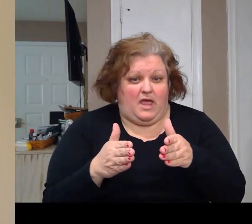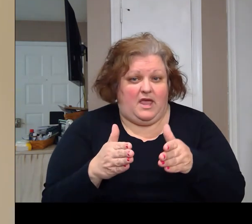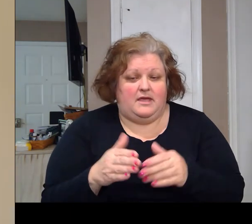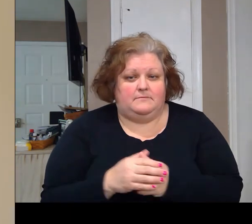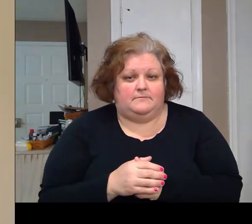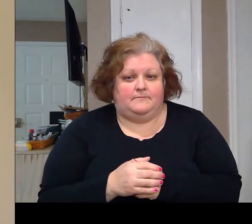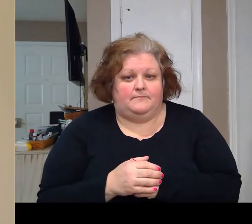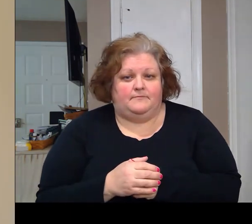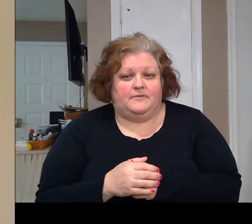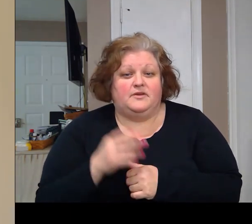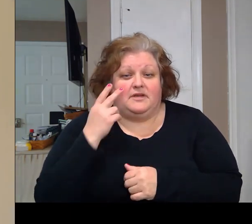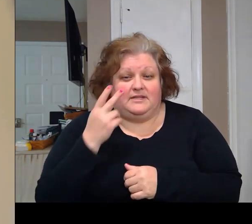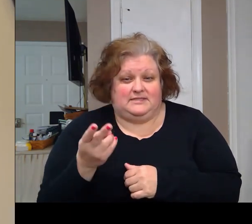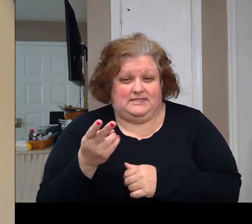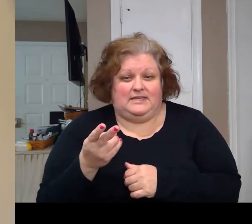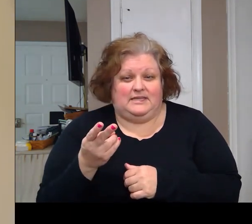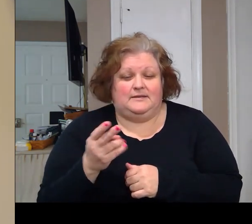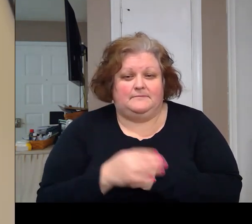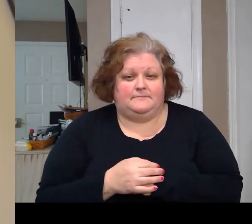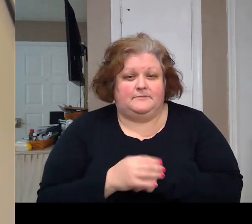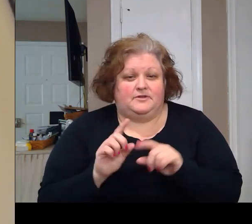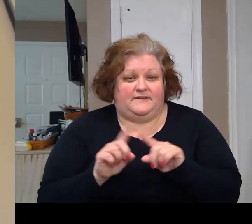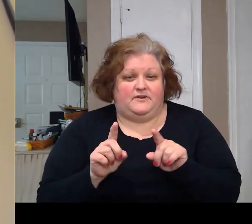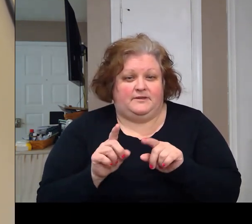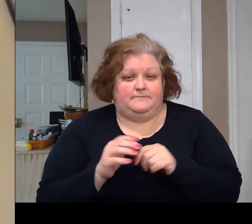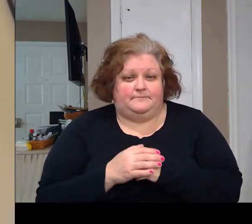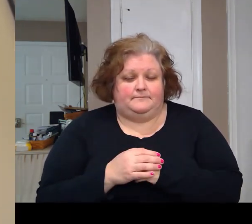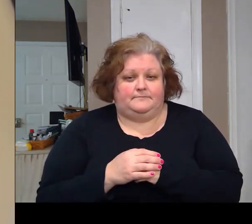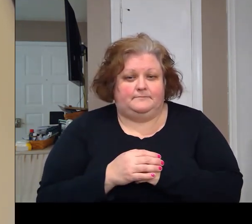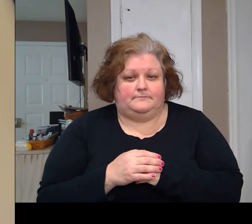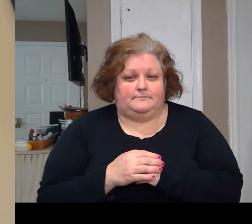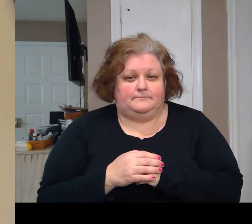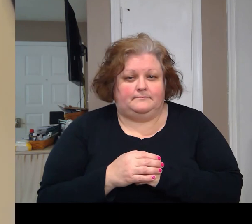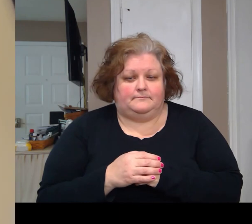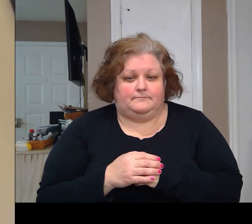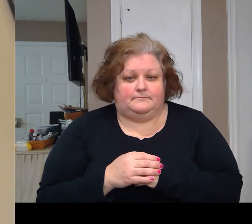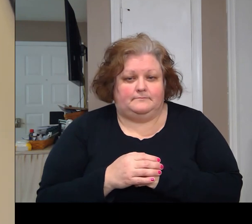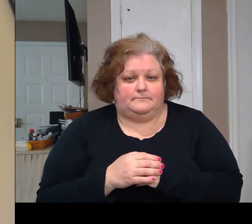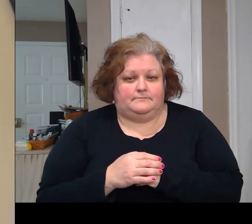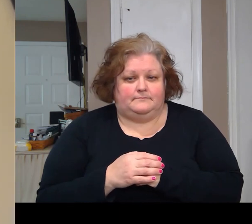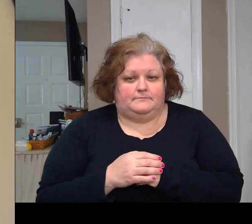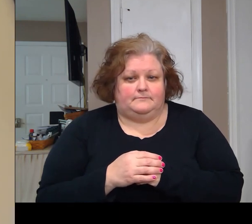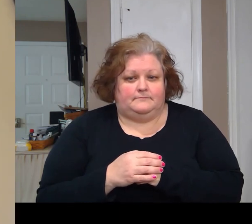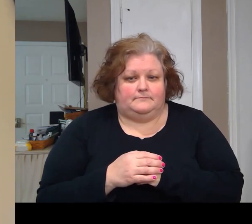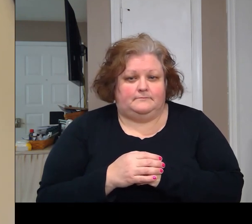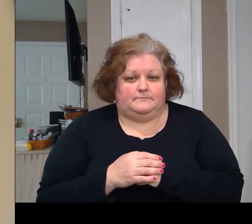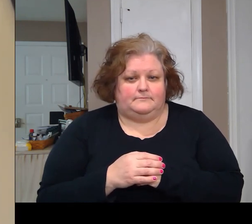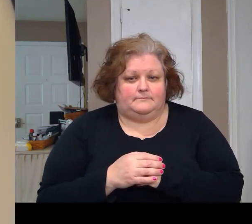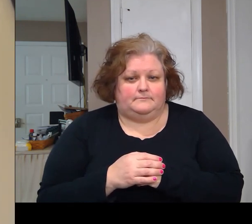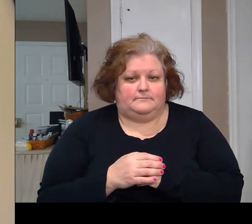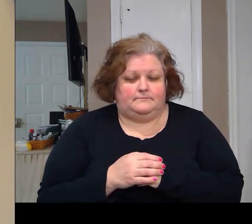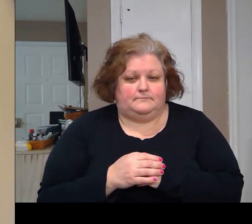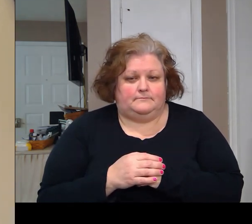different way. This set of petals, I'm making semicircles inside to make them look a little different from